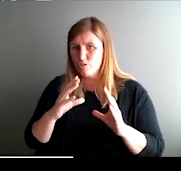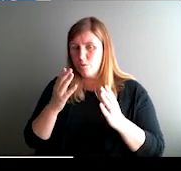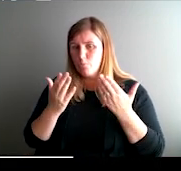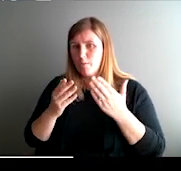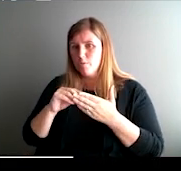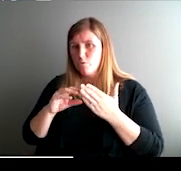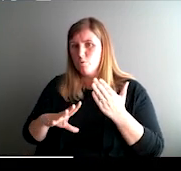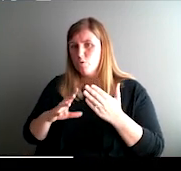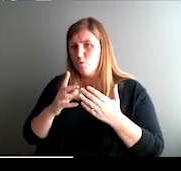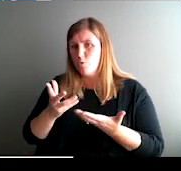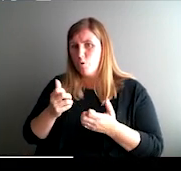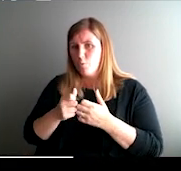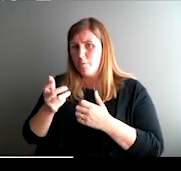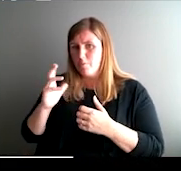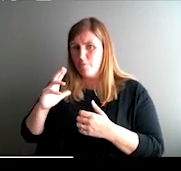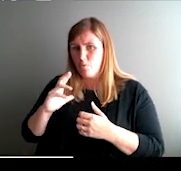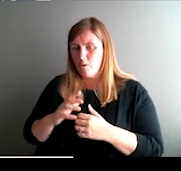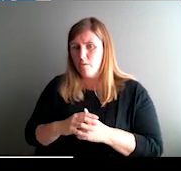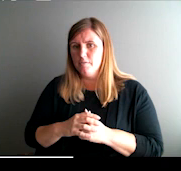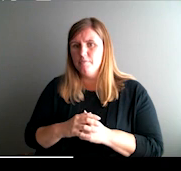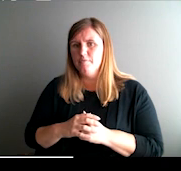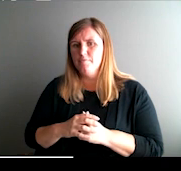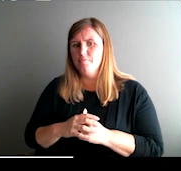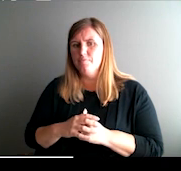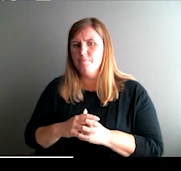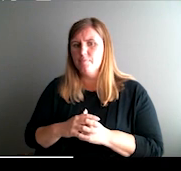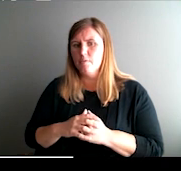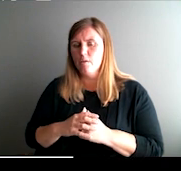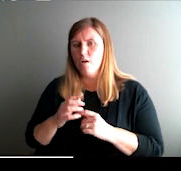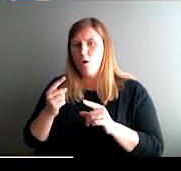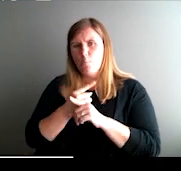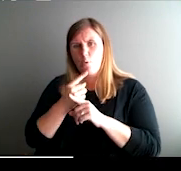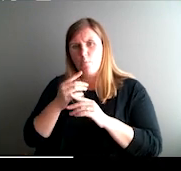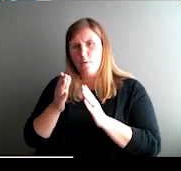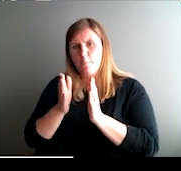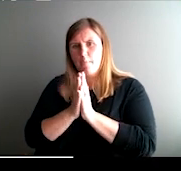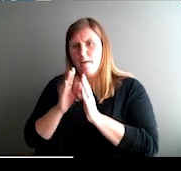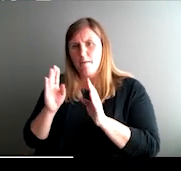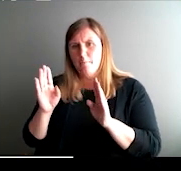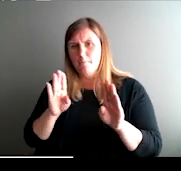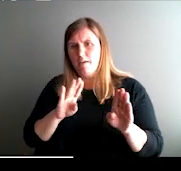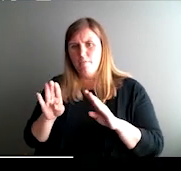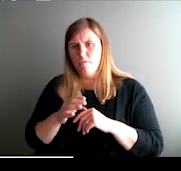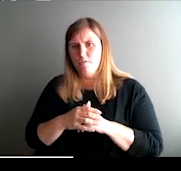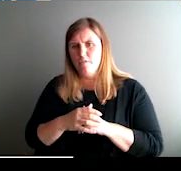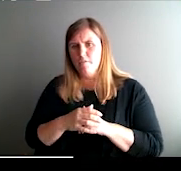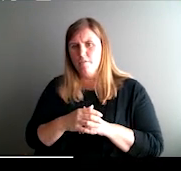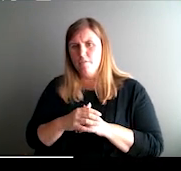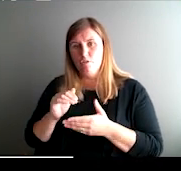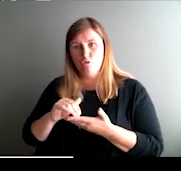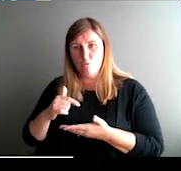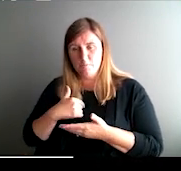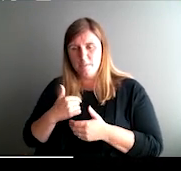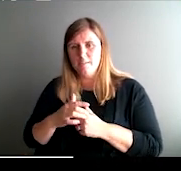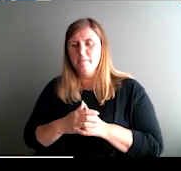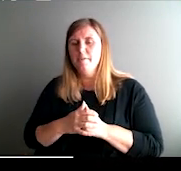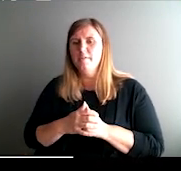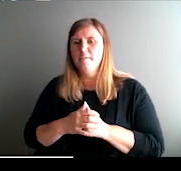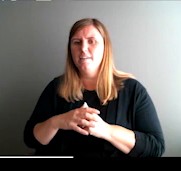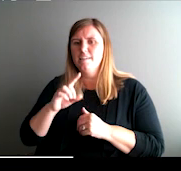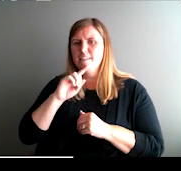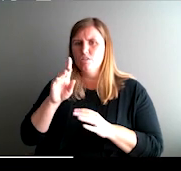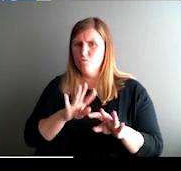student was working with before. Appropriate man behavior, excuse me,